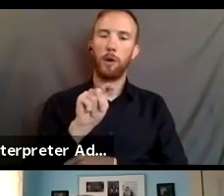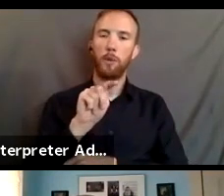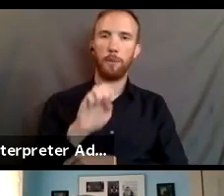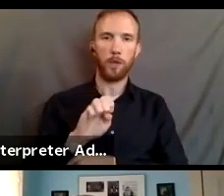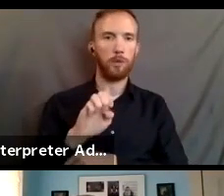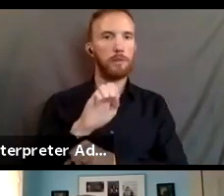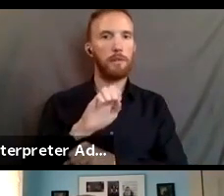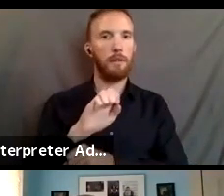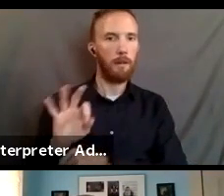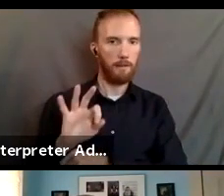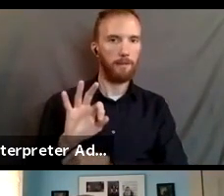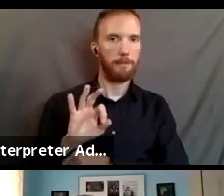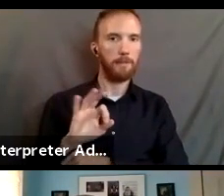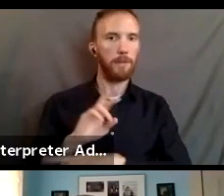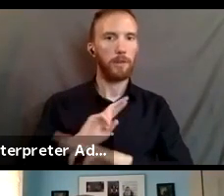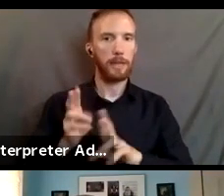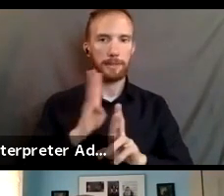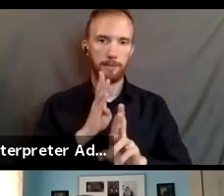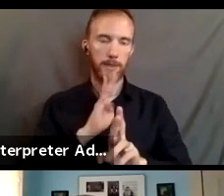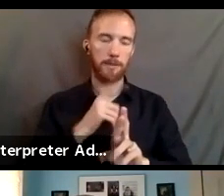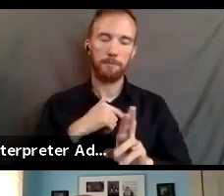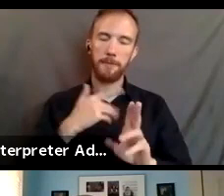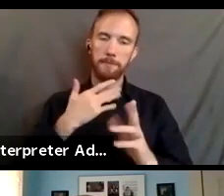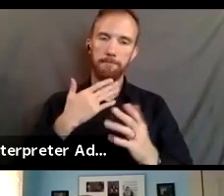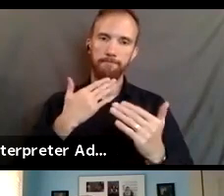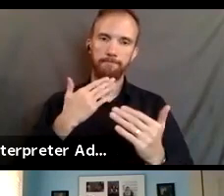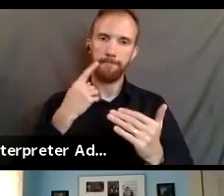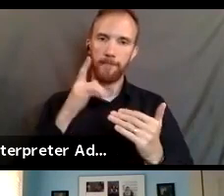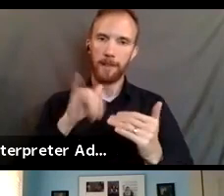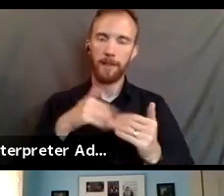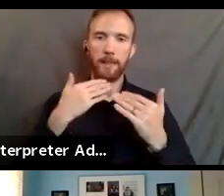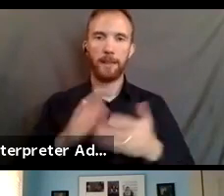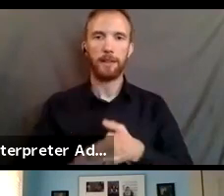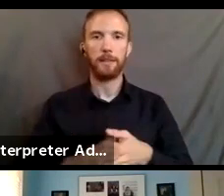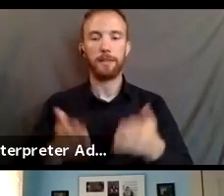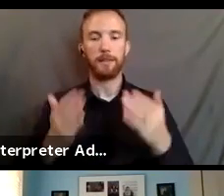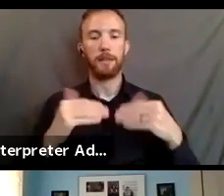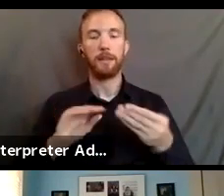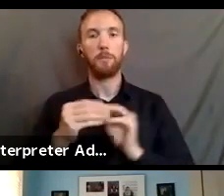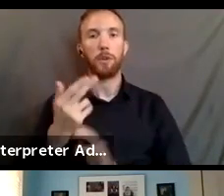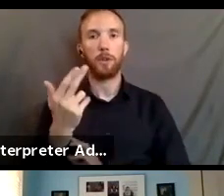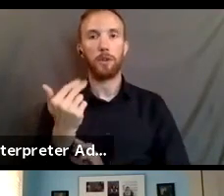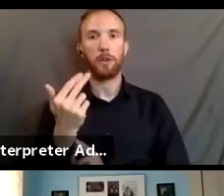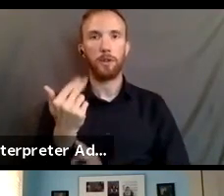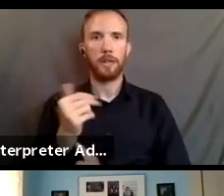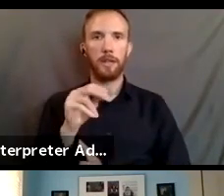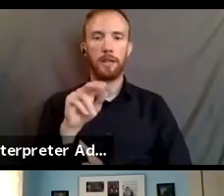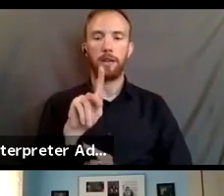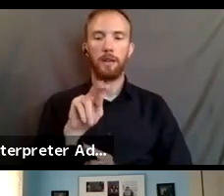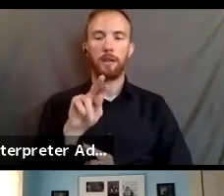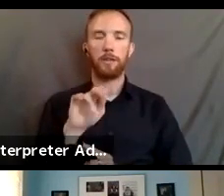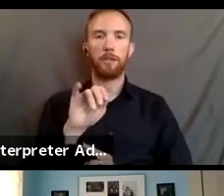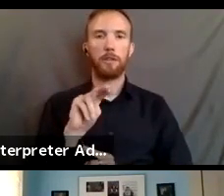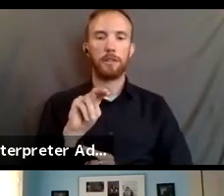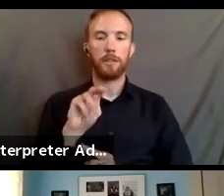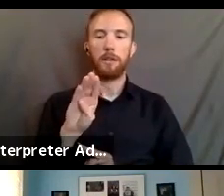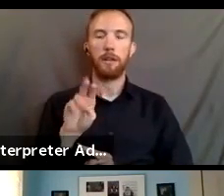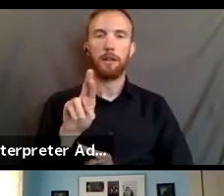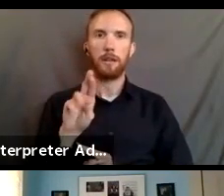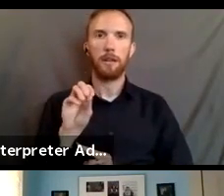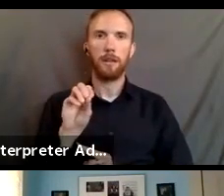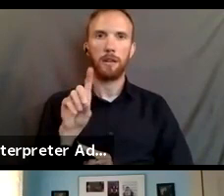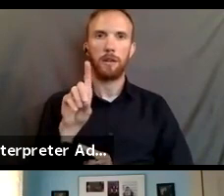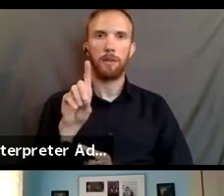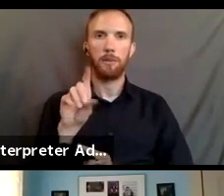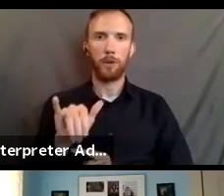that thank you so much so mr president our next speaker is speaker 13 christian brody followed by speaker